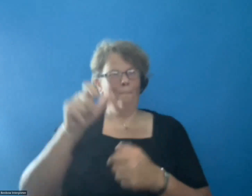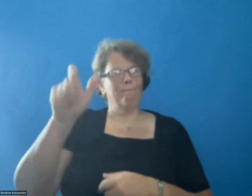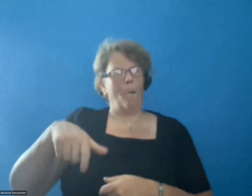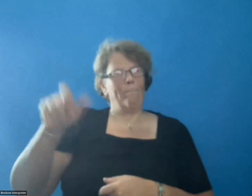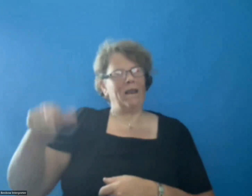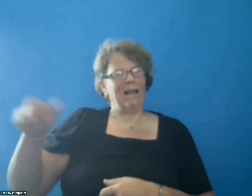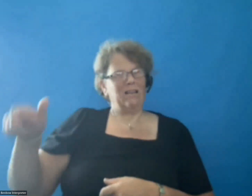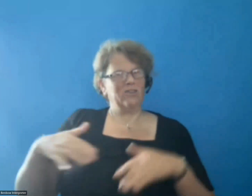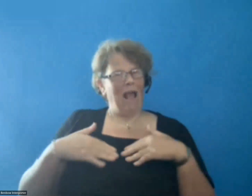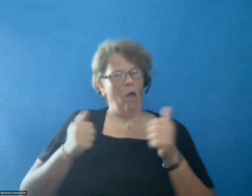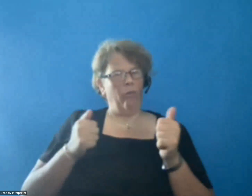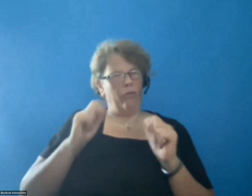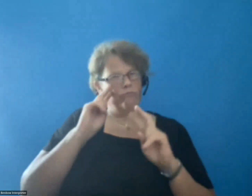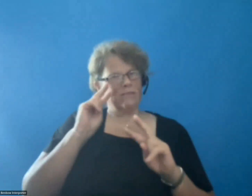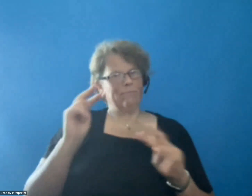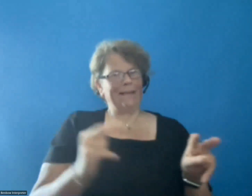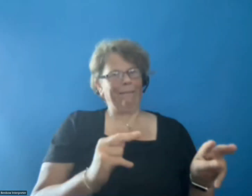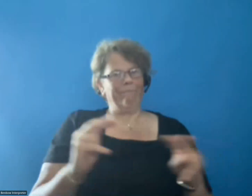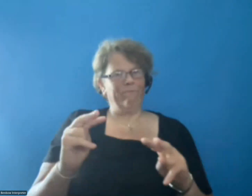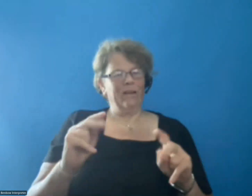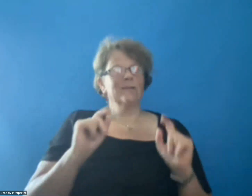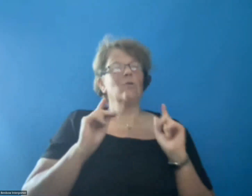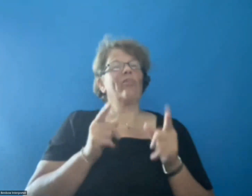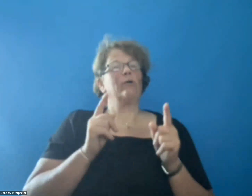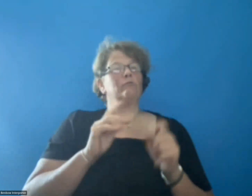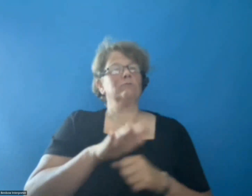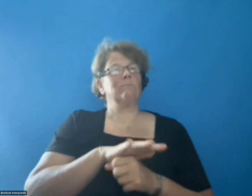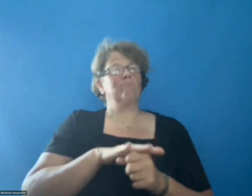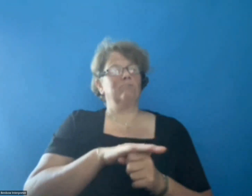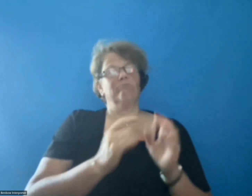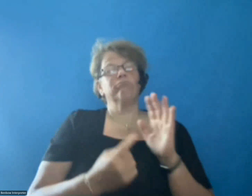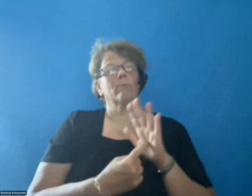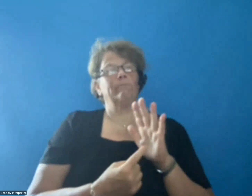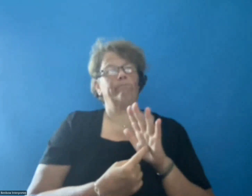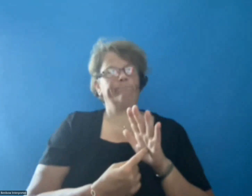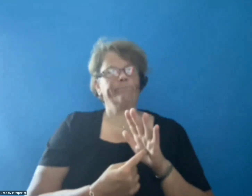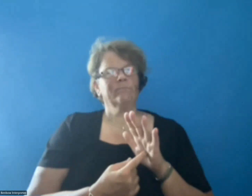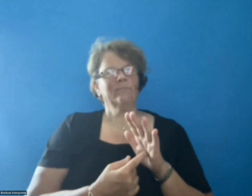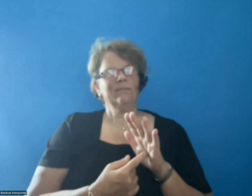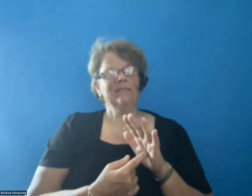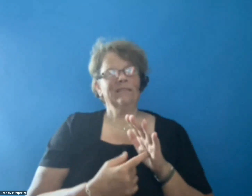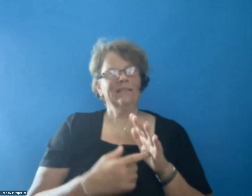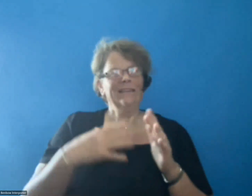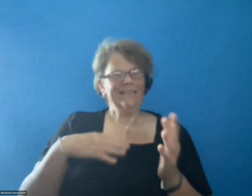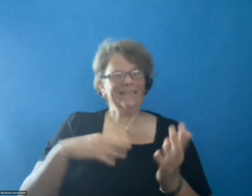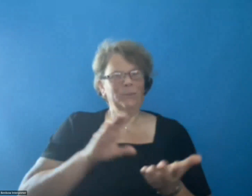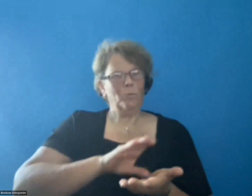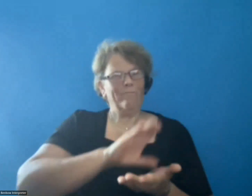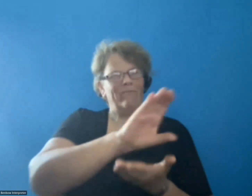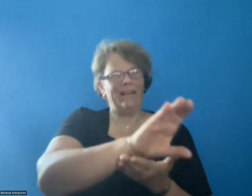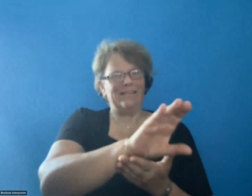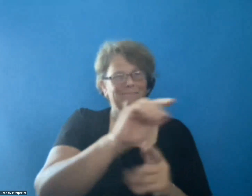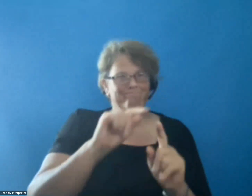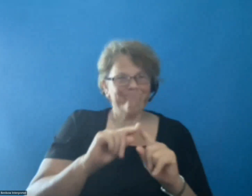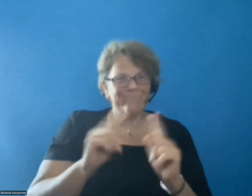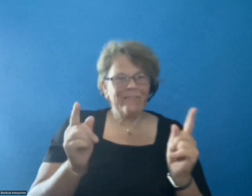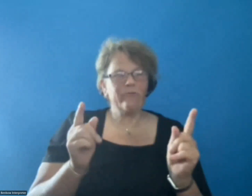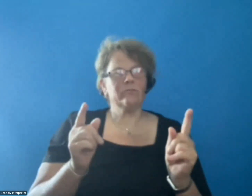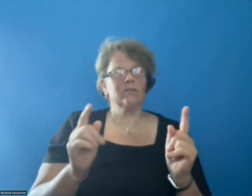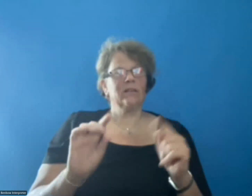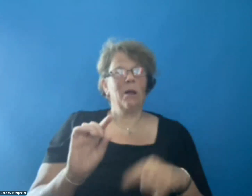that vein, then absolutely those areas are key. We're looking at where we can invest differently around that